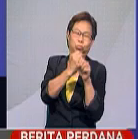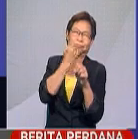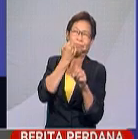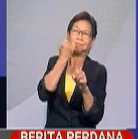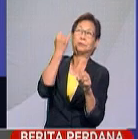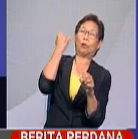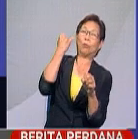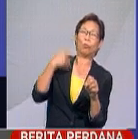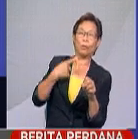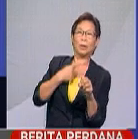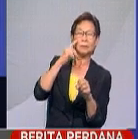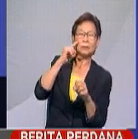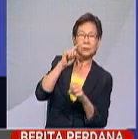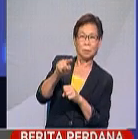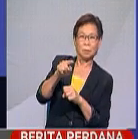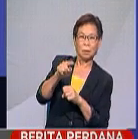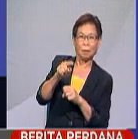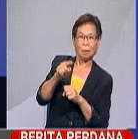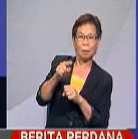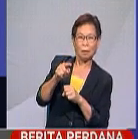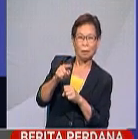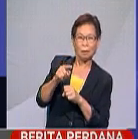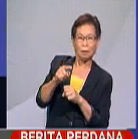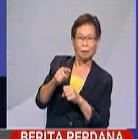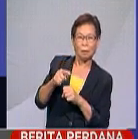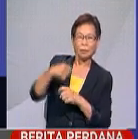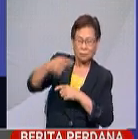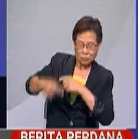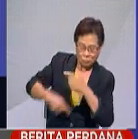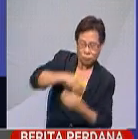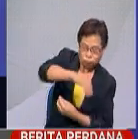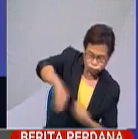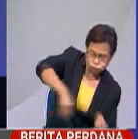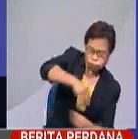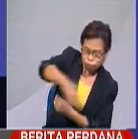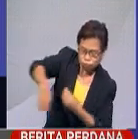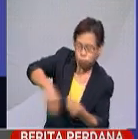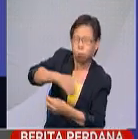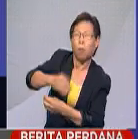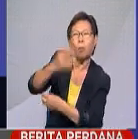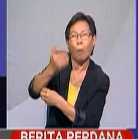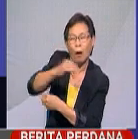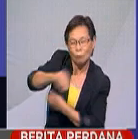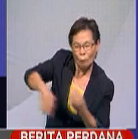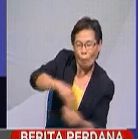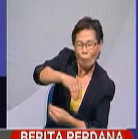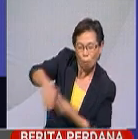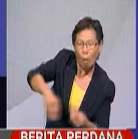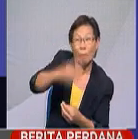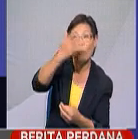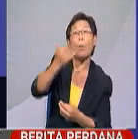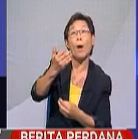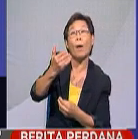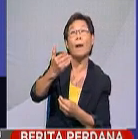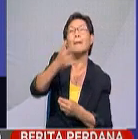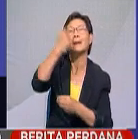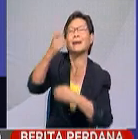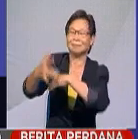reveal that many of the revolutionary changes were driven by